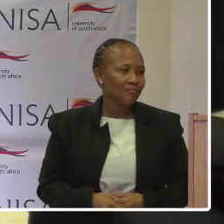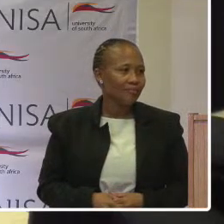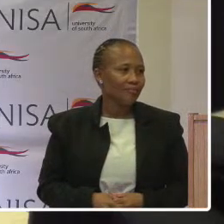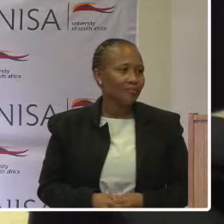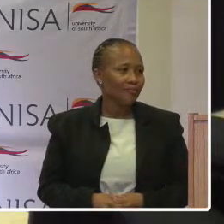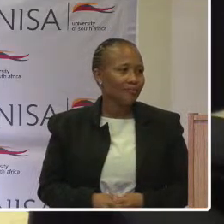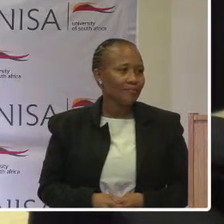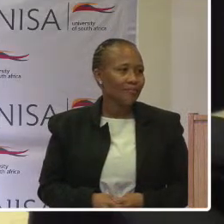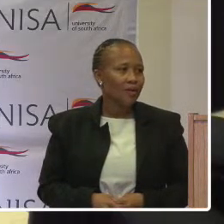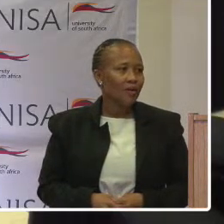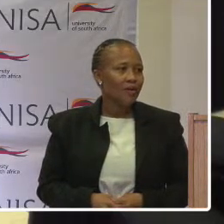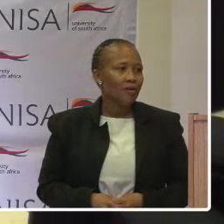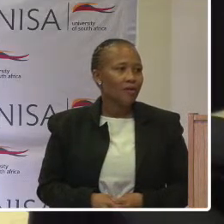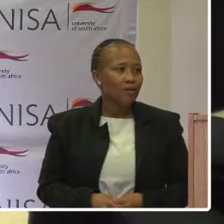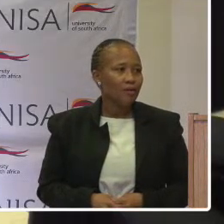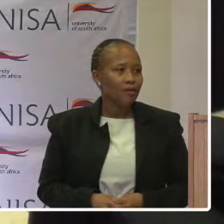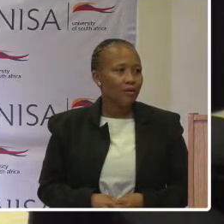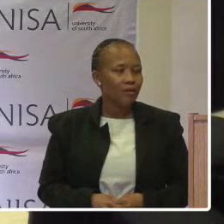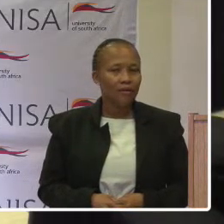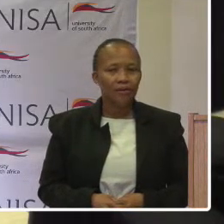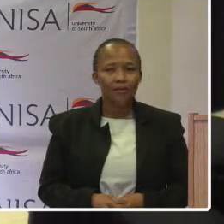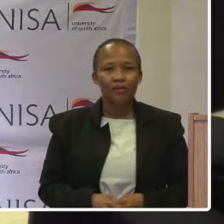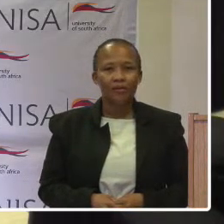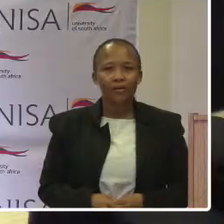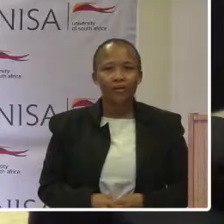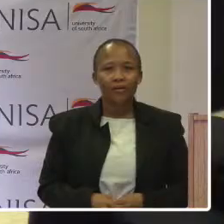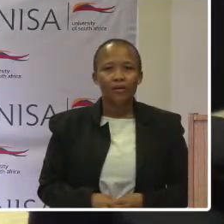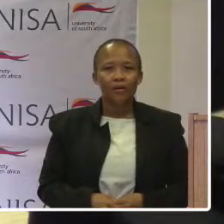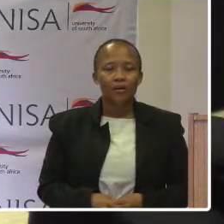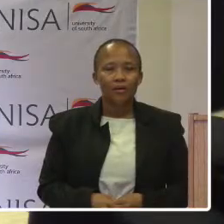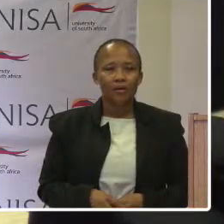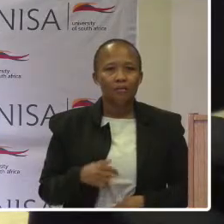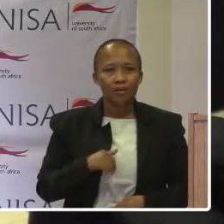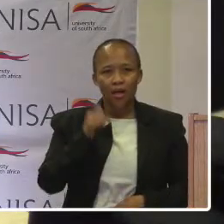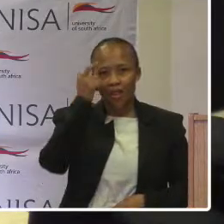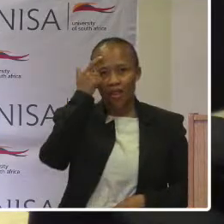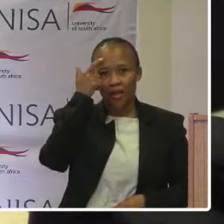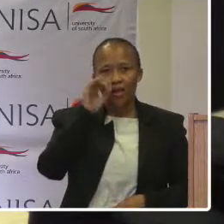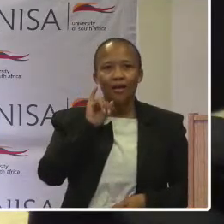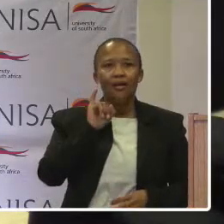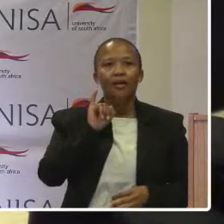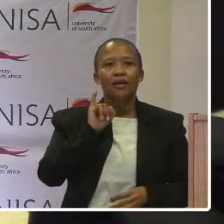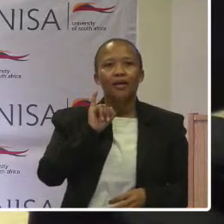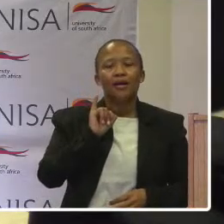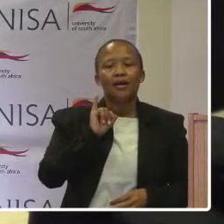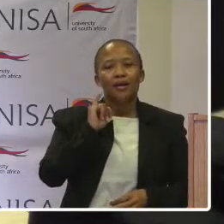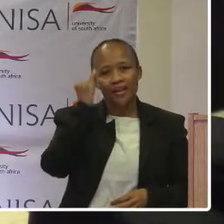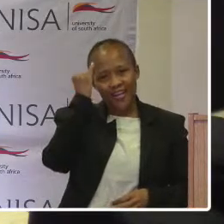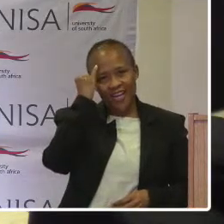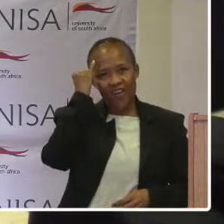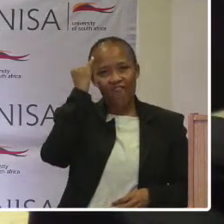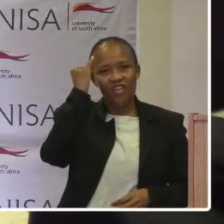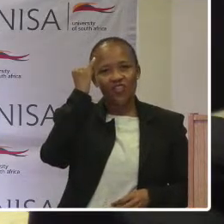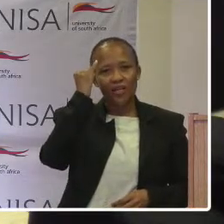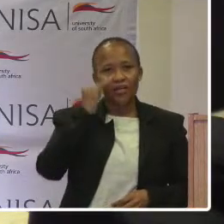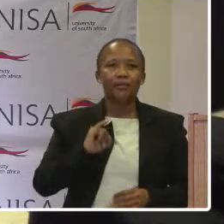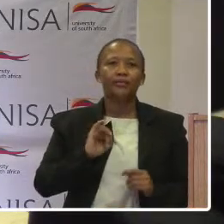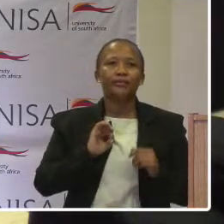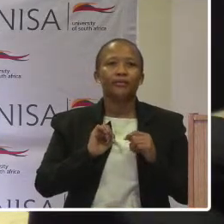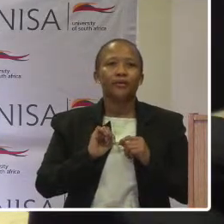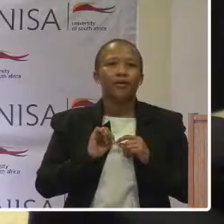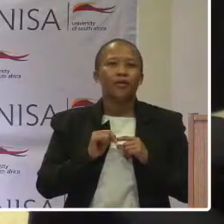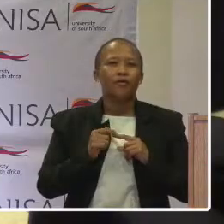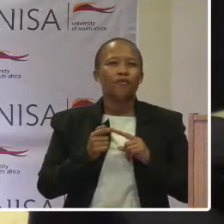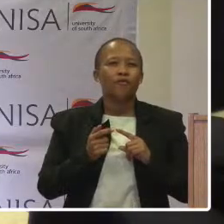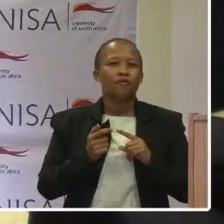Yes. Good day. I think innovation is basically coming up